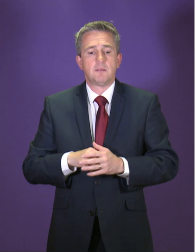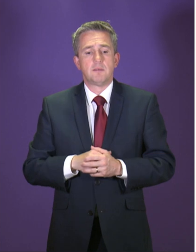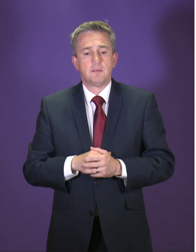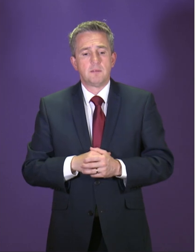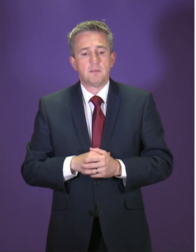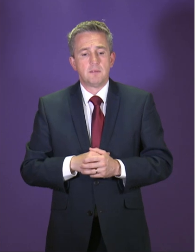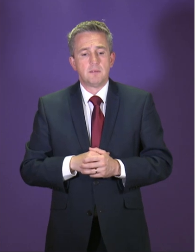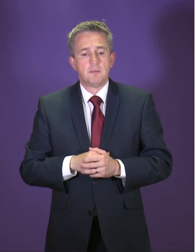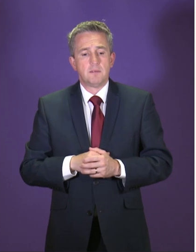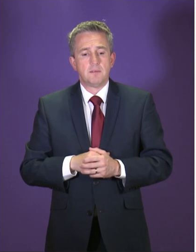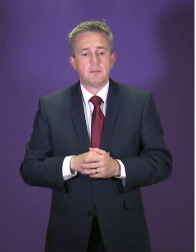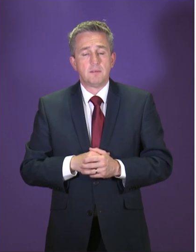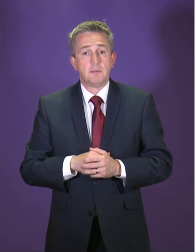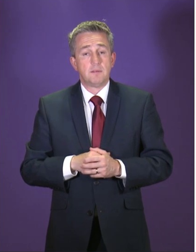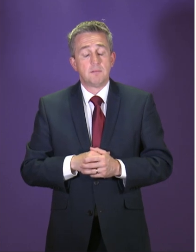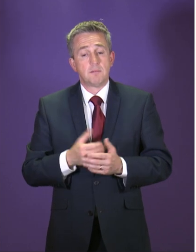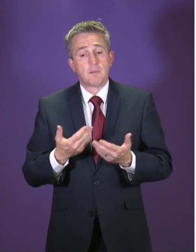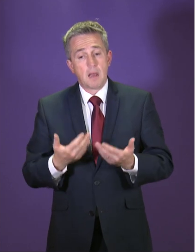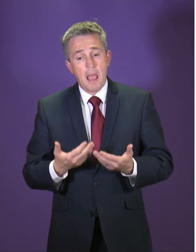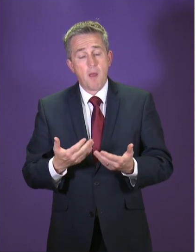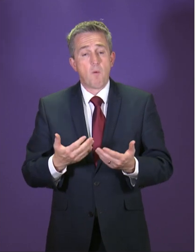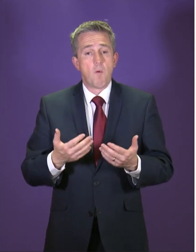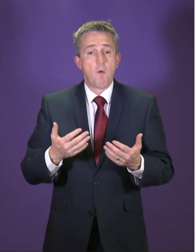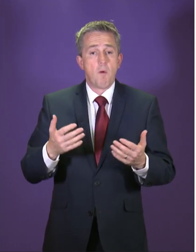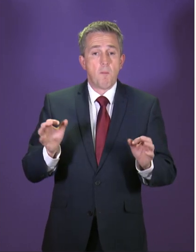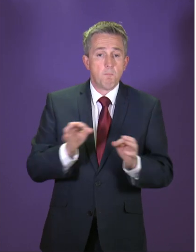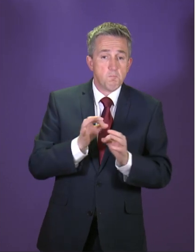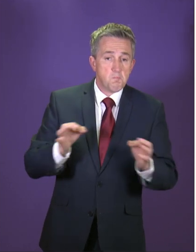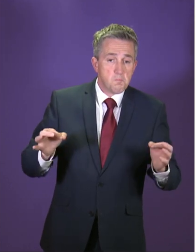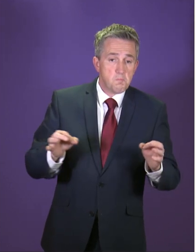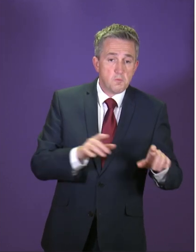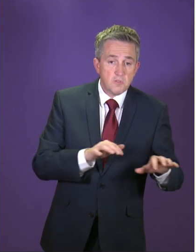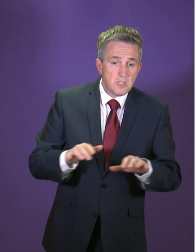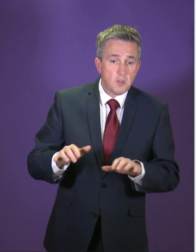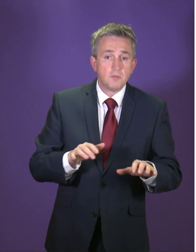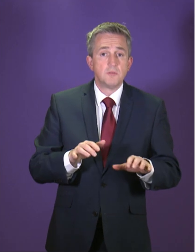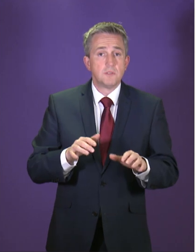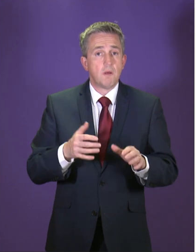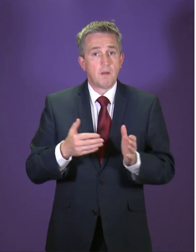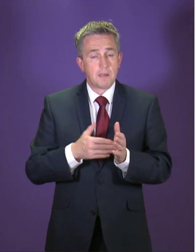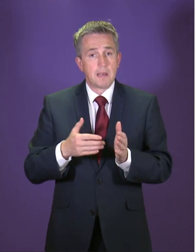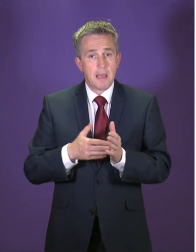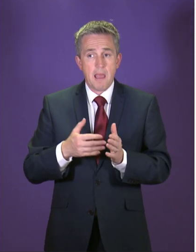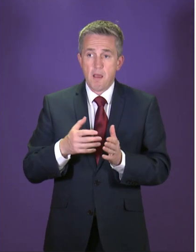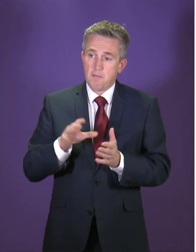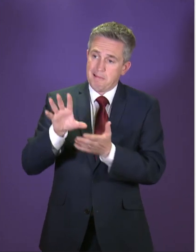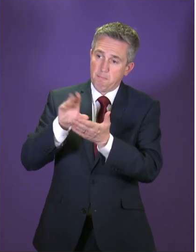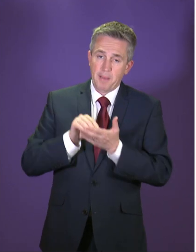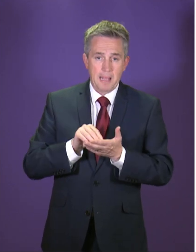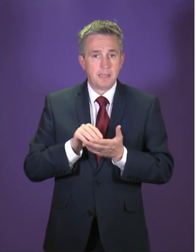And some artists, like musicians, are being given revolving fund as starter